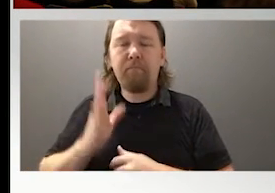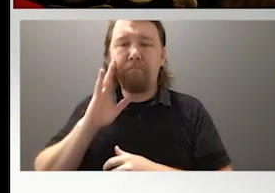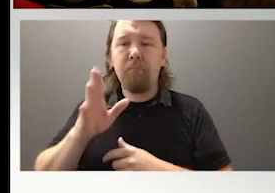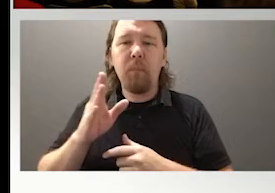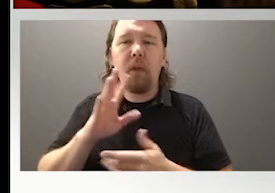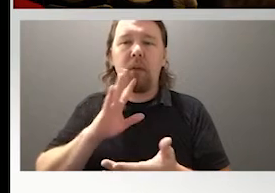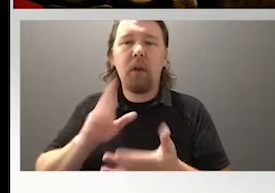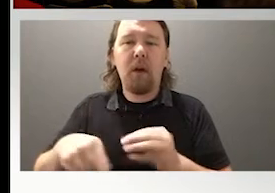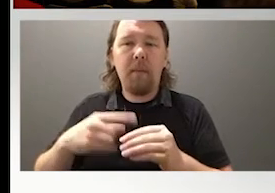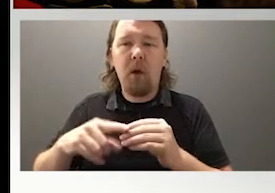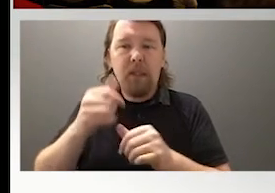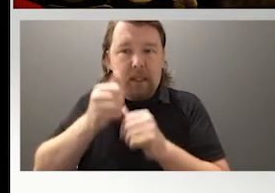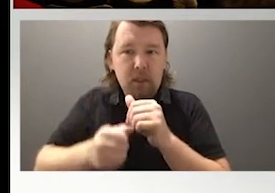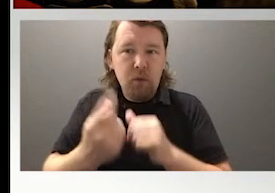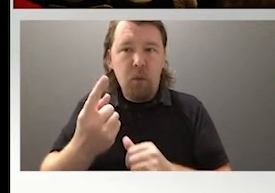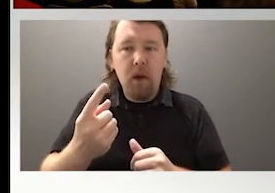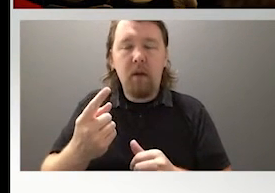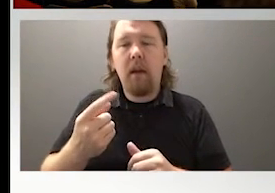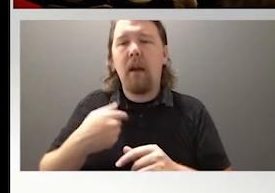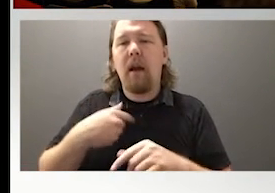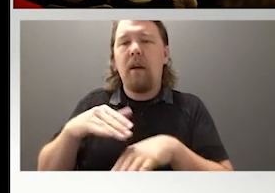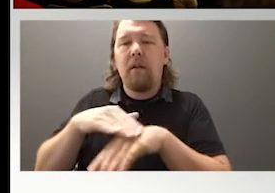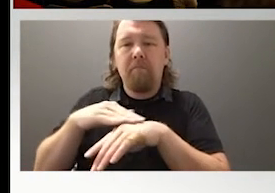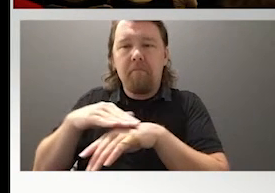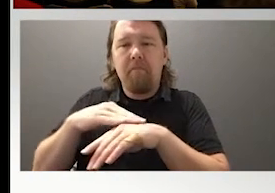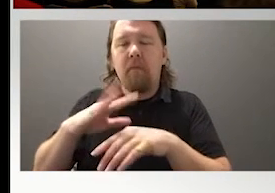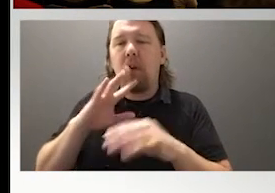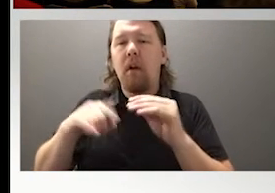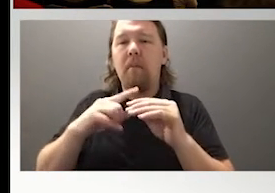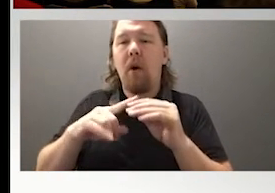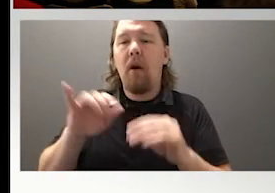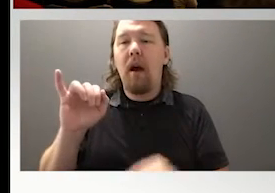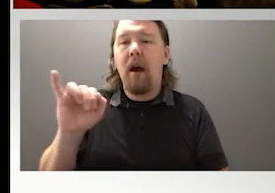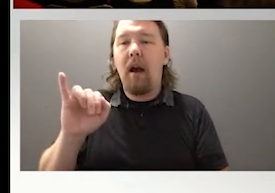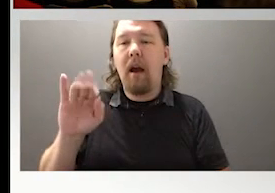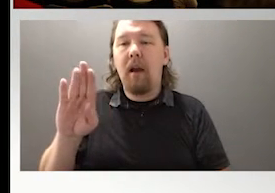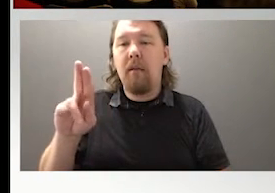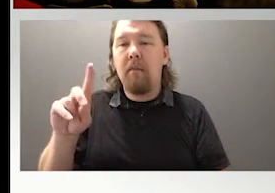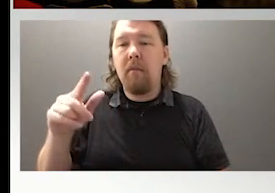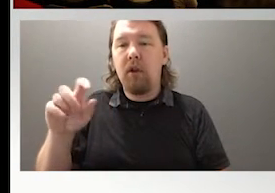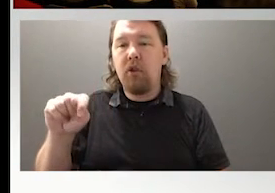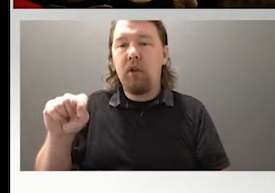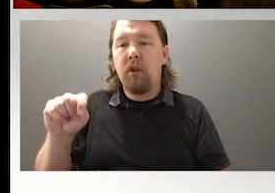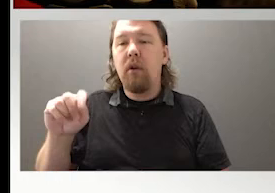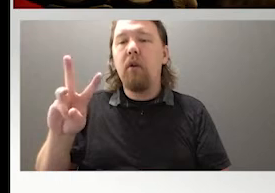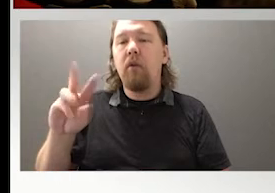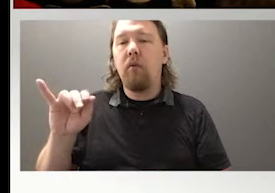discuss each of them, and I'm going to briefly tell you about our iBudget waiver services.